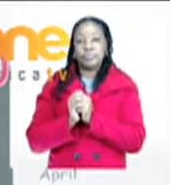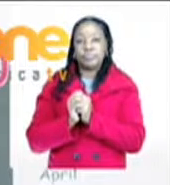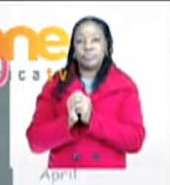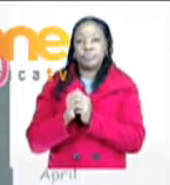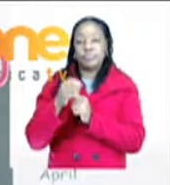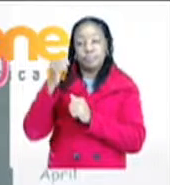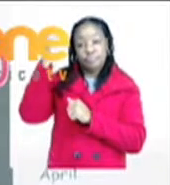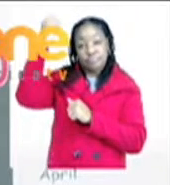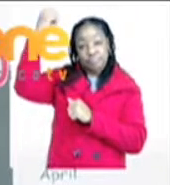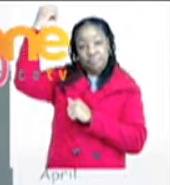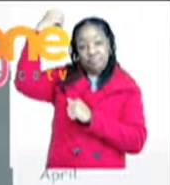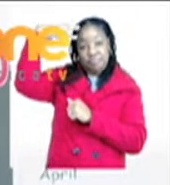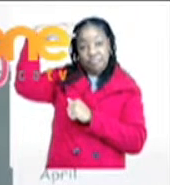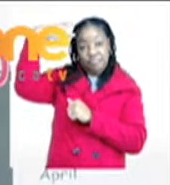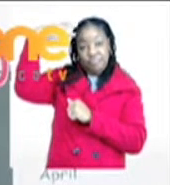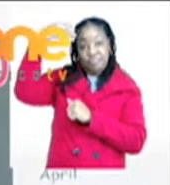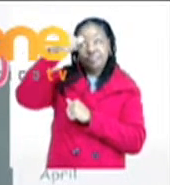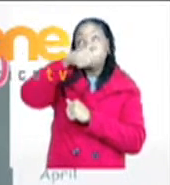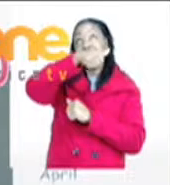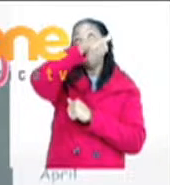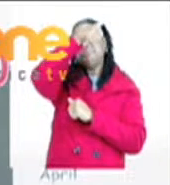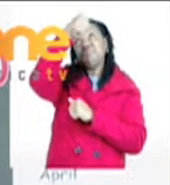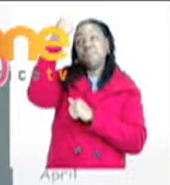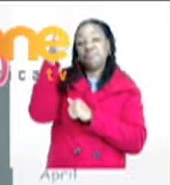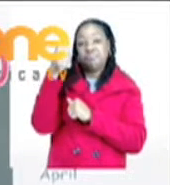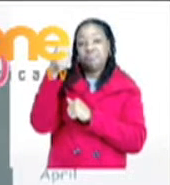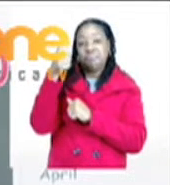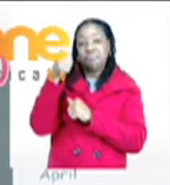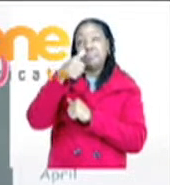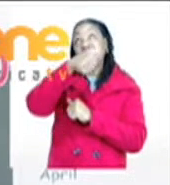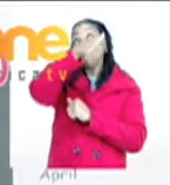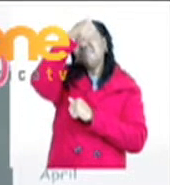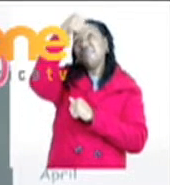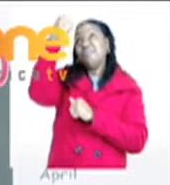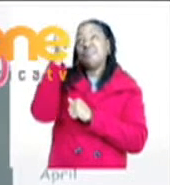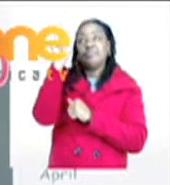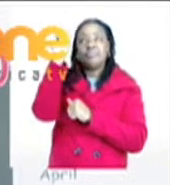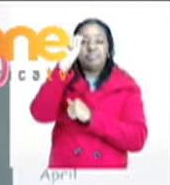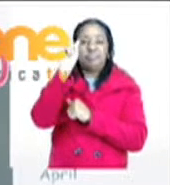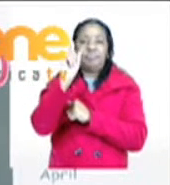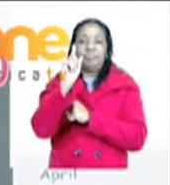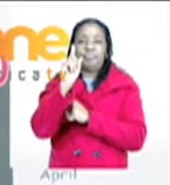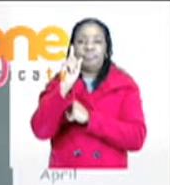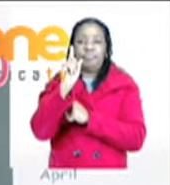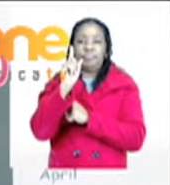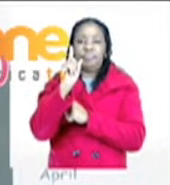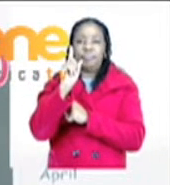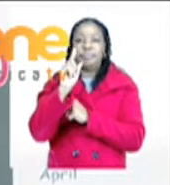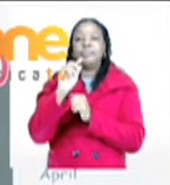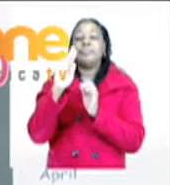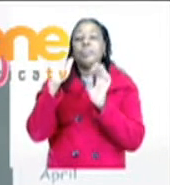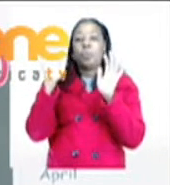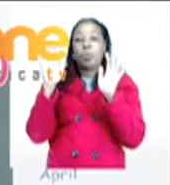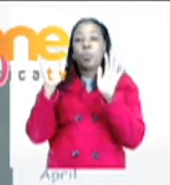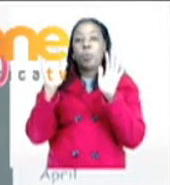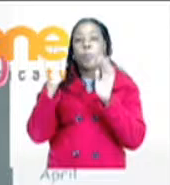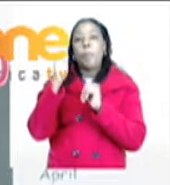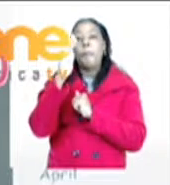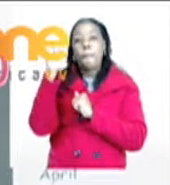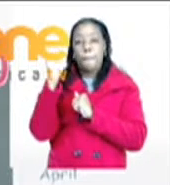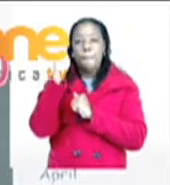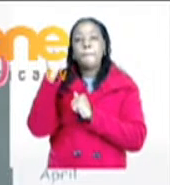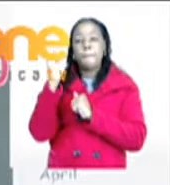the sky. What color is the sky? The sky is blue. So we